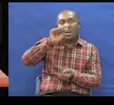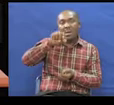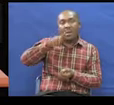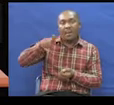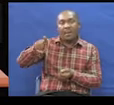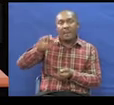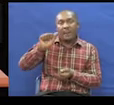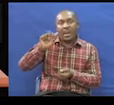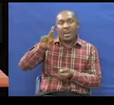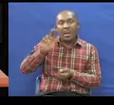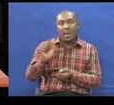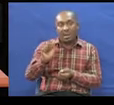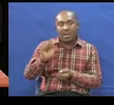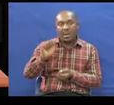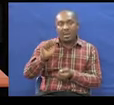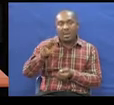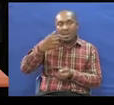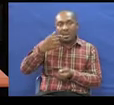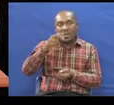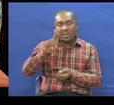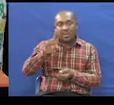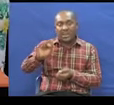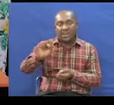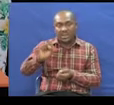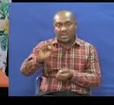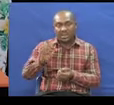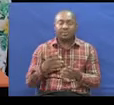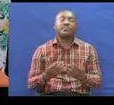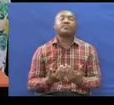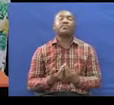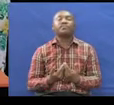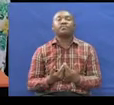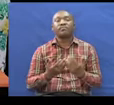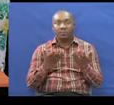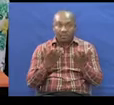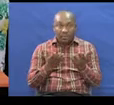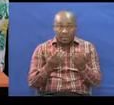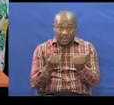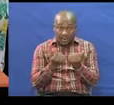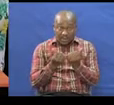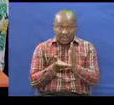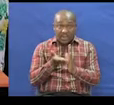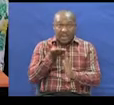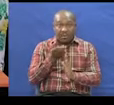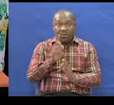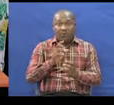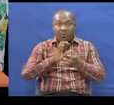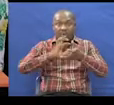this apparatus? So this is the setup of our reaction.